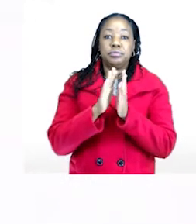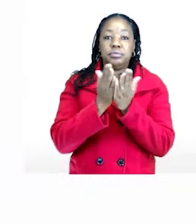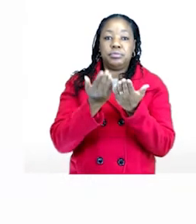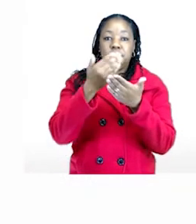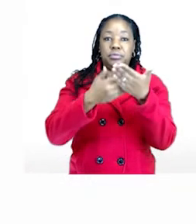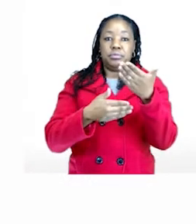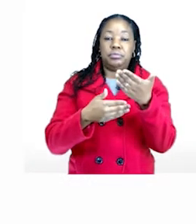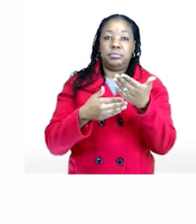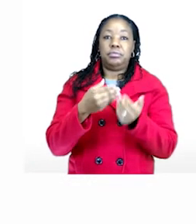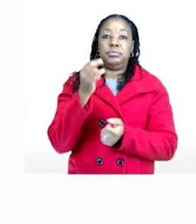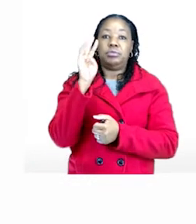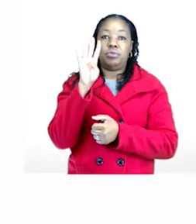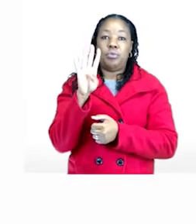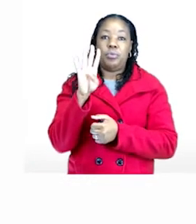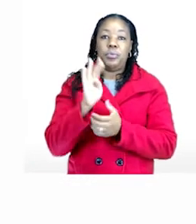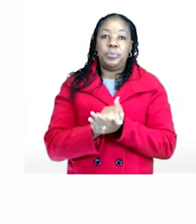4 of our booklet.